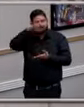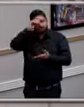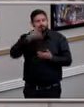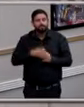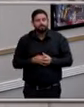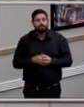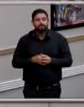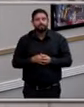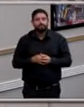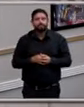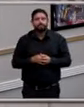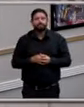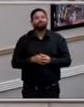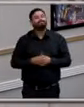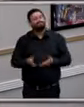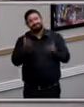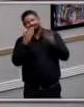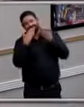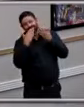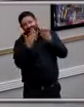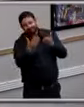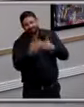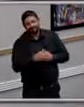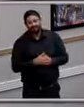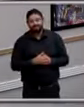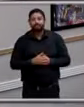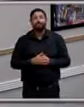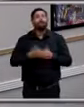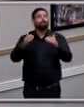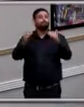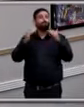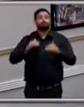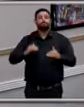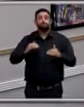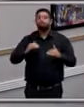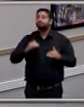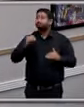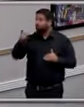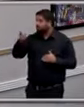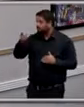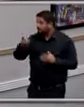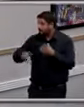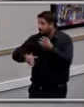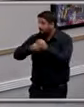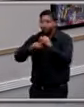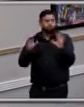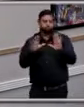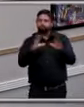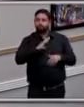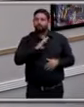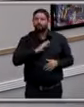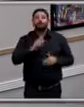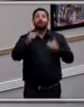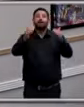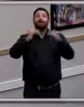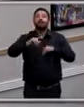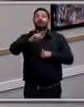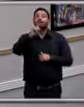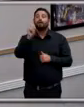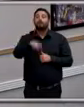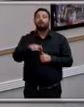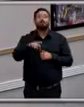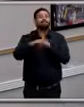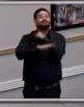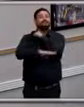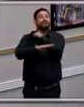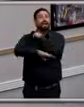students. Thank you, Ms. Robinson. The next question, Dr. Fields, did you have another one? No, ma'am. Okay, the next question is on